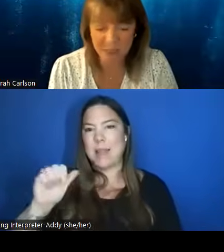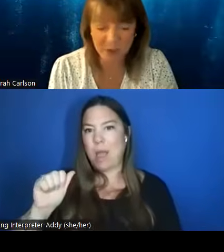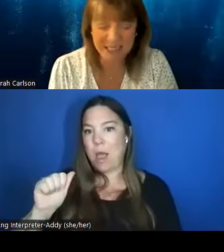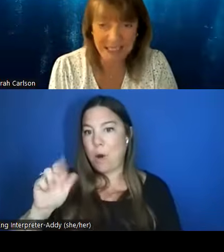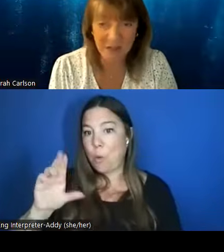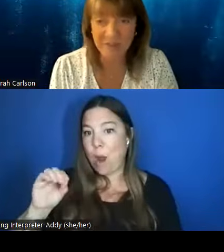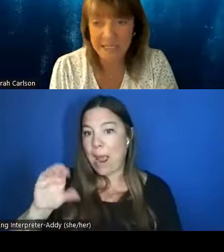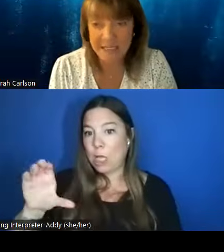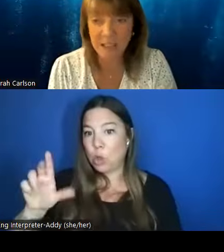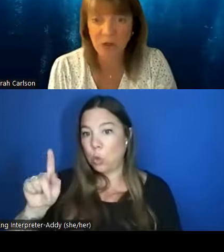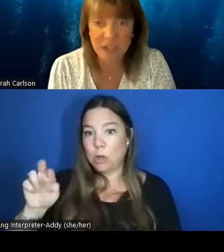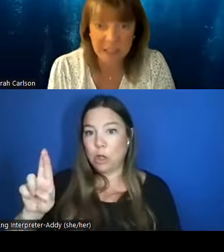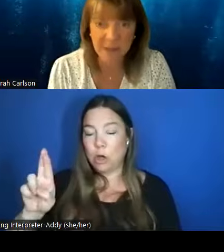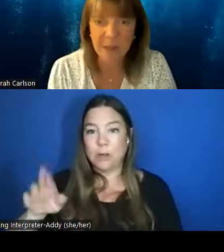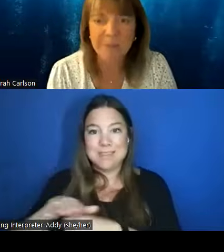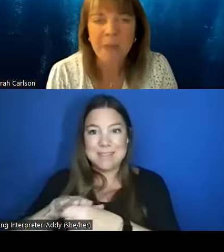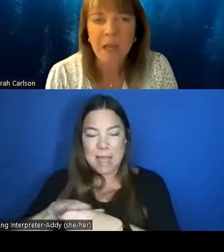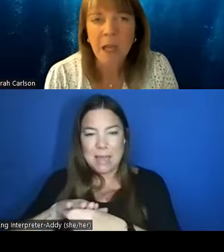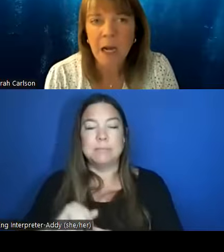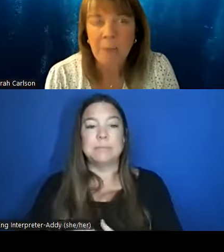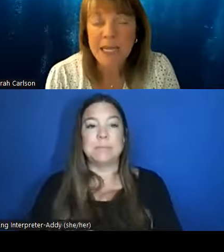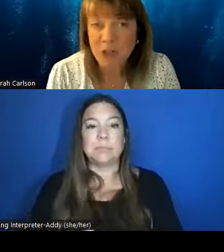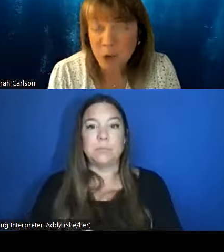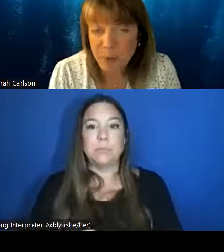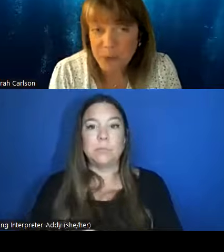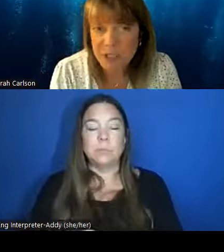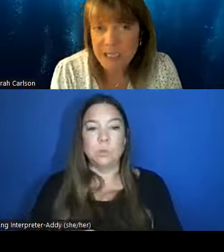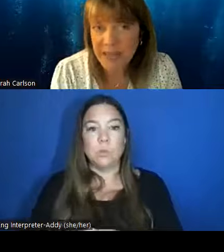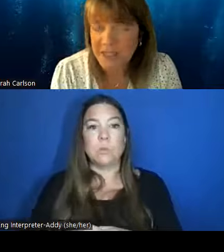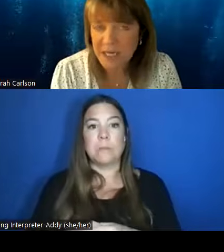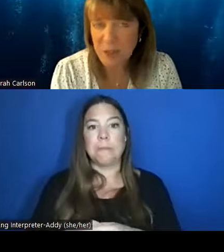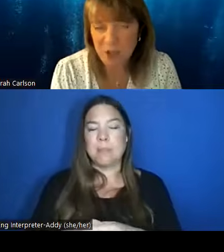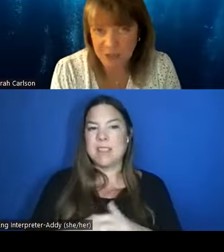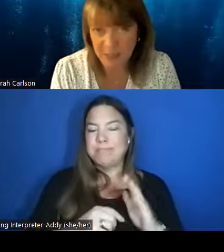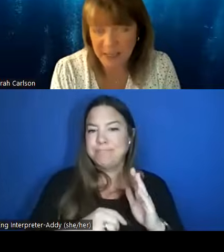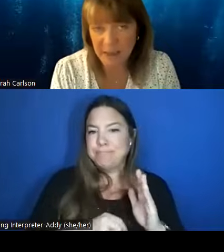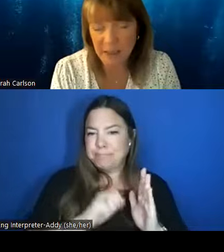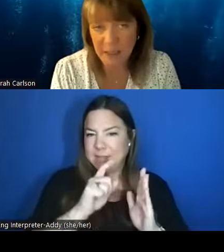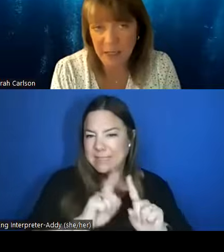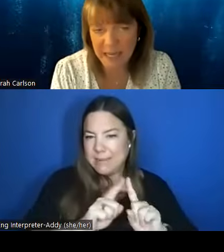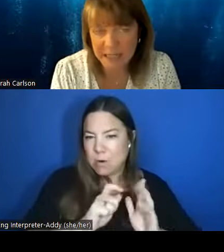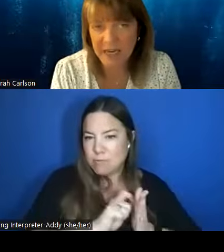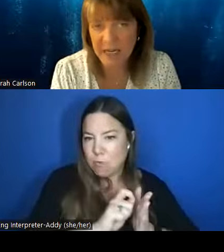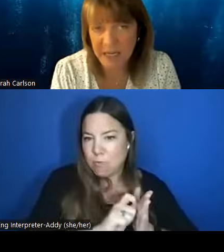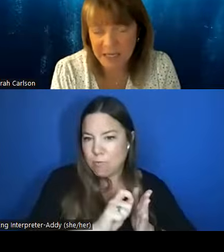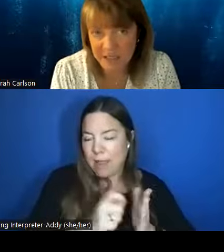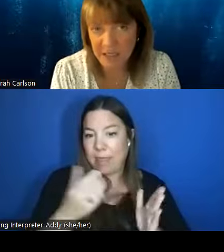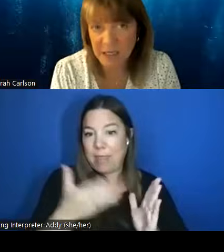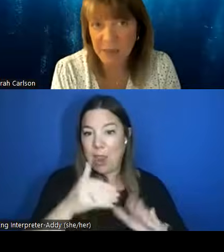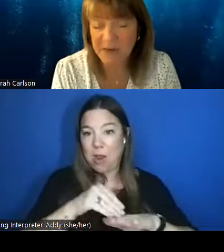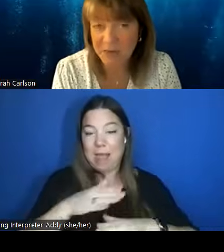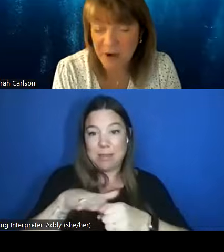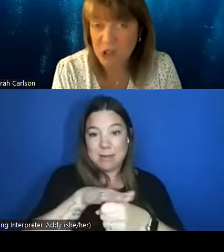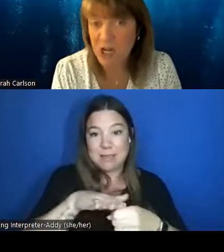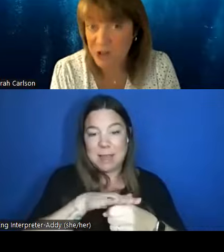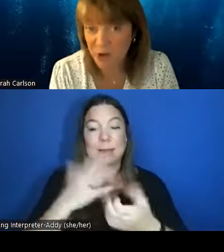Apollo temples at Delphi, Delos, Didyma, inscriptions at the site, which has been excavated and studied